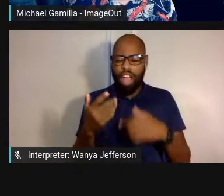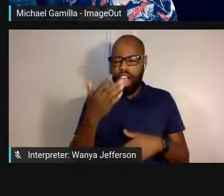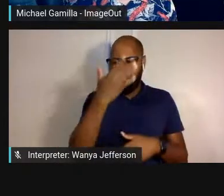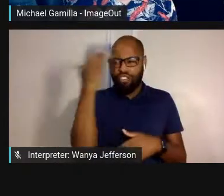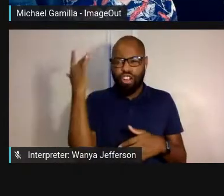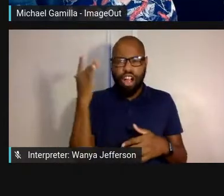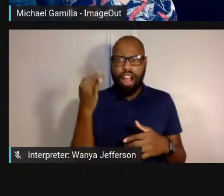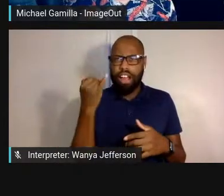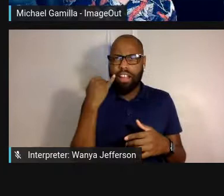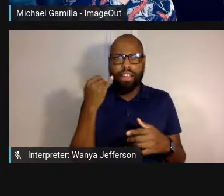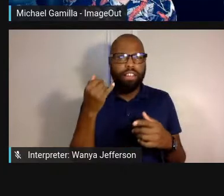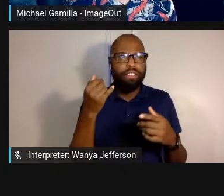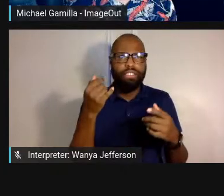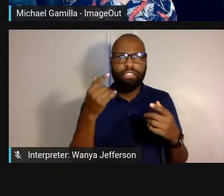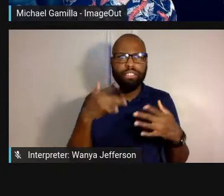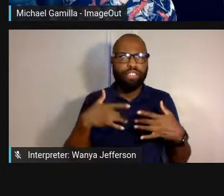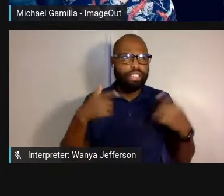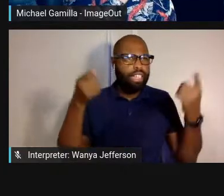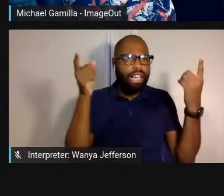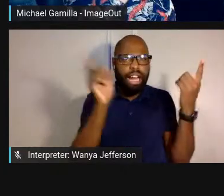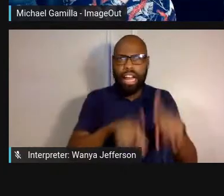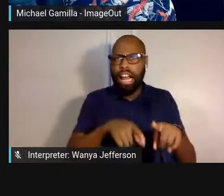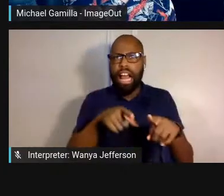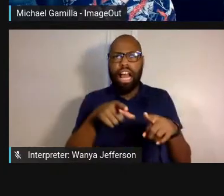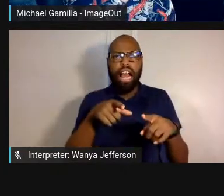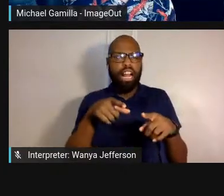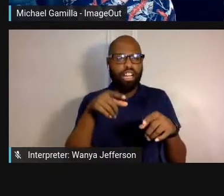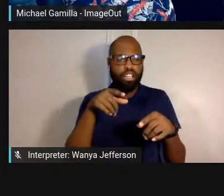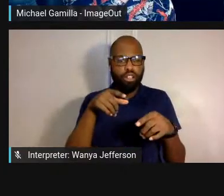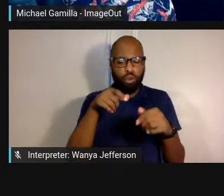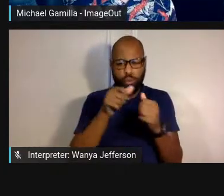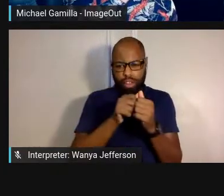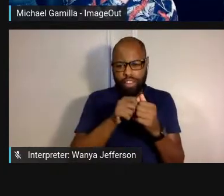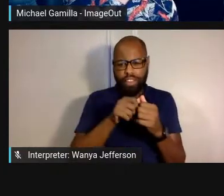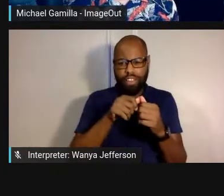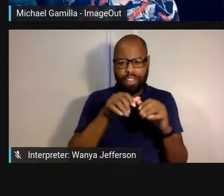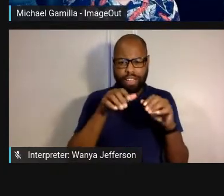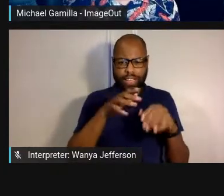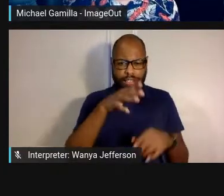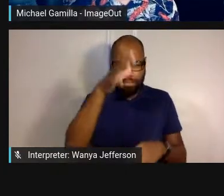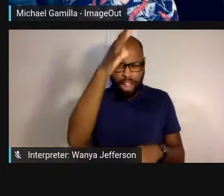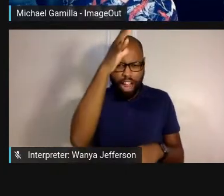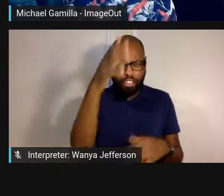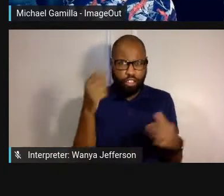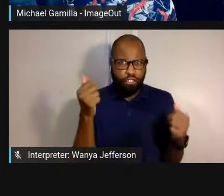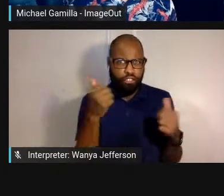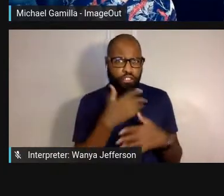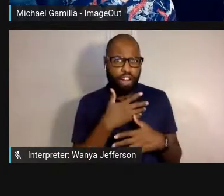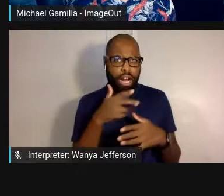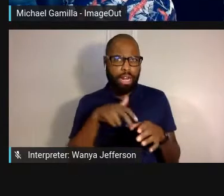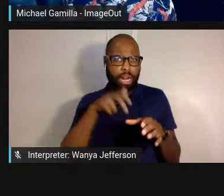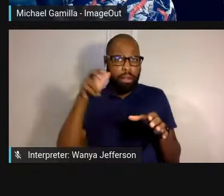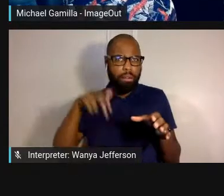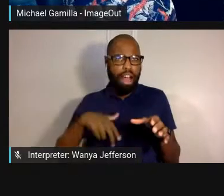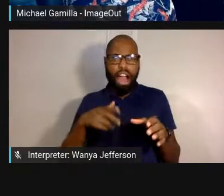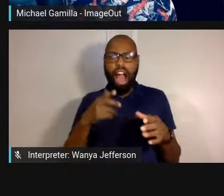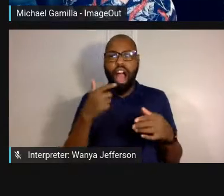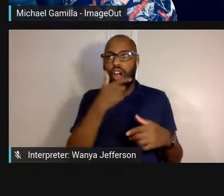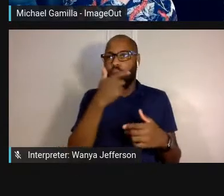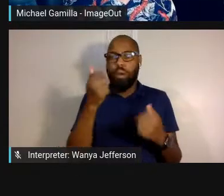his parents, that's why he was so afraid to come out to his parents. I've watched so many movies, so I can't remember.